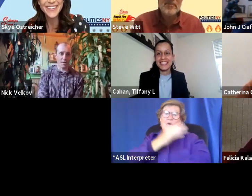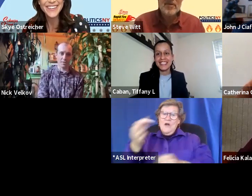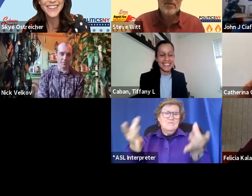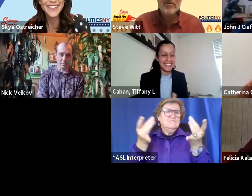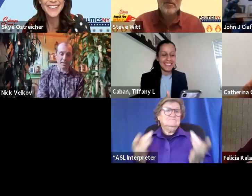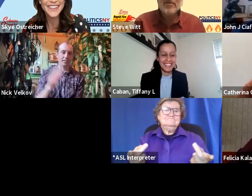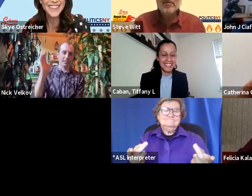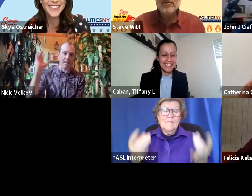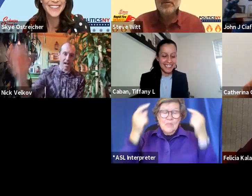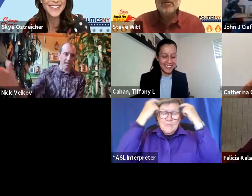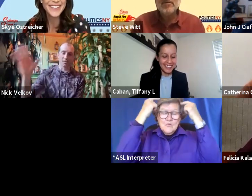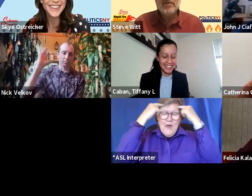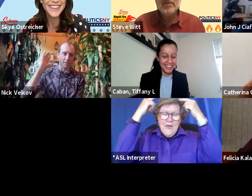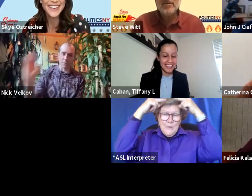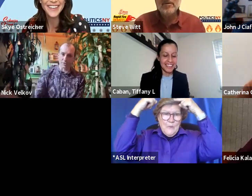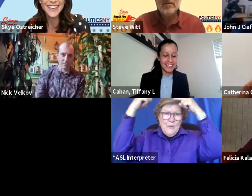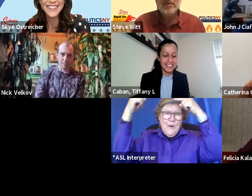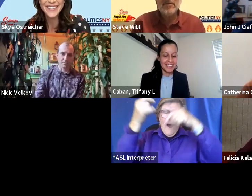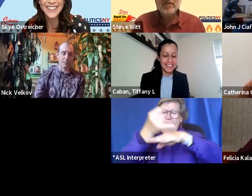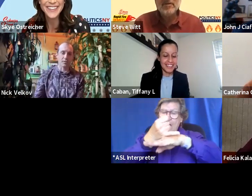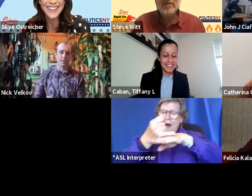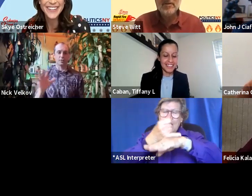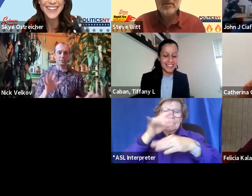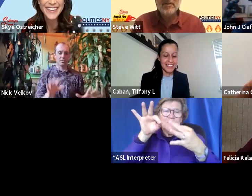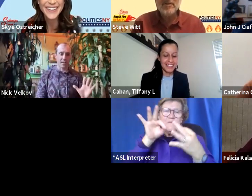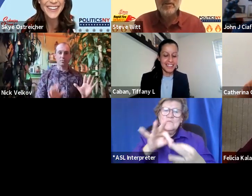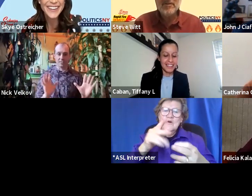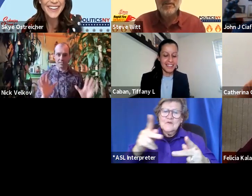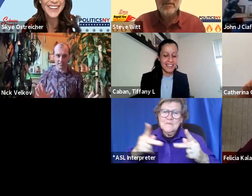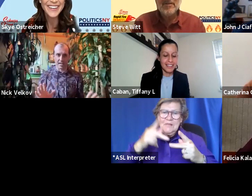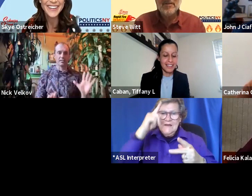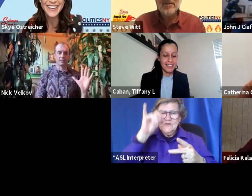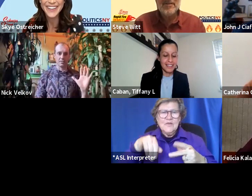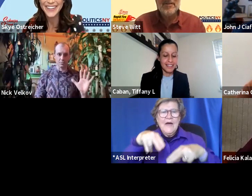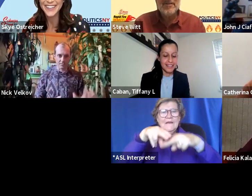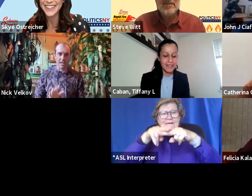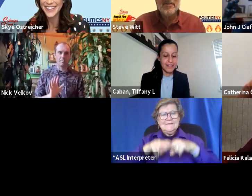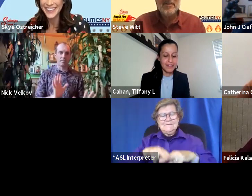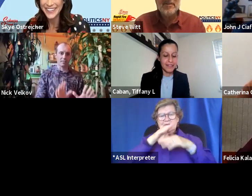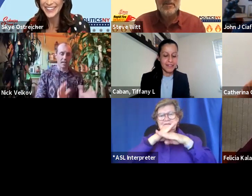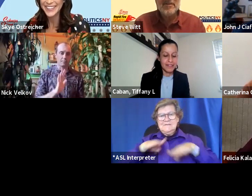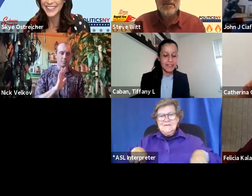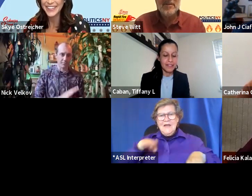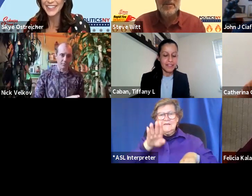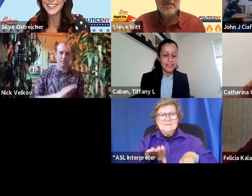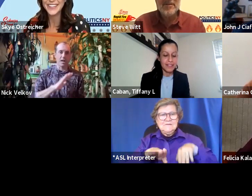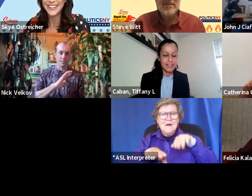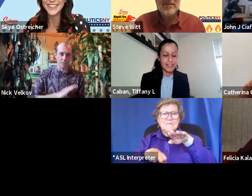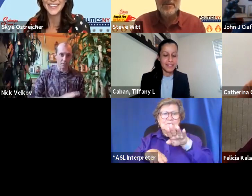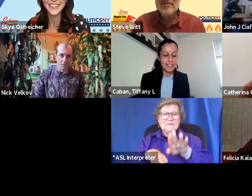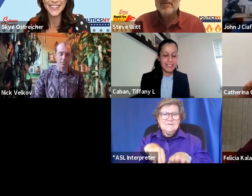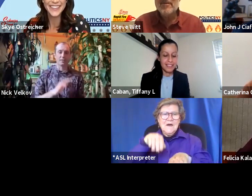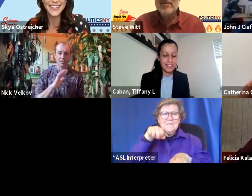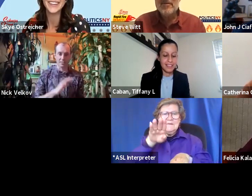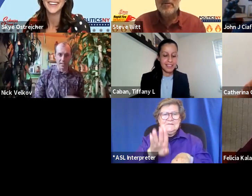for the rewiring of the brain. An island would be a perfect place for it. You step, you sit in silence, and you step and step your foot on